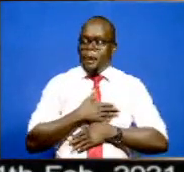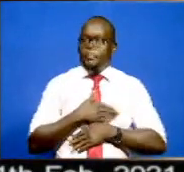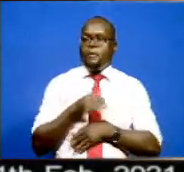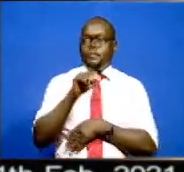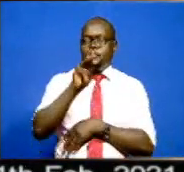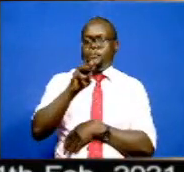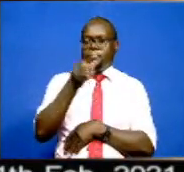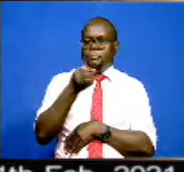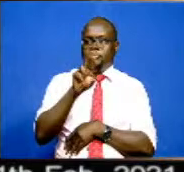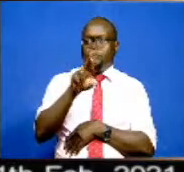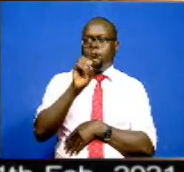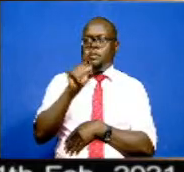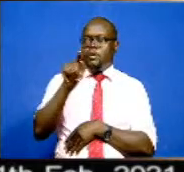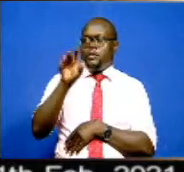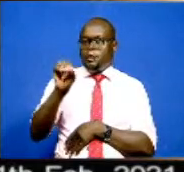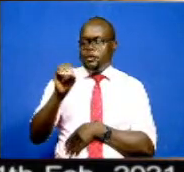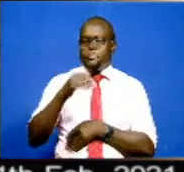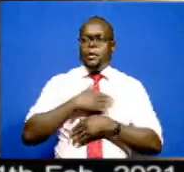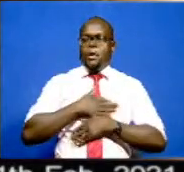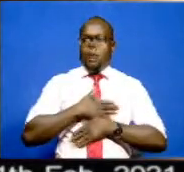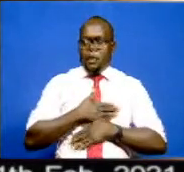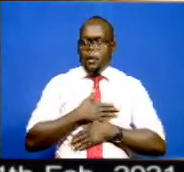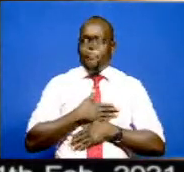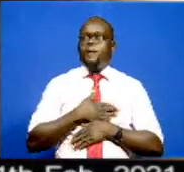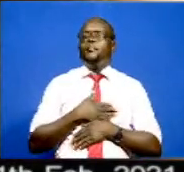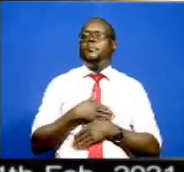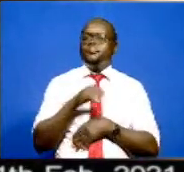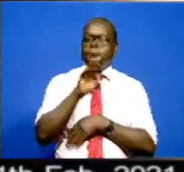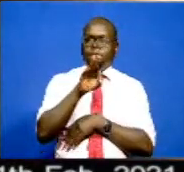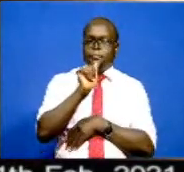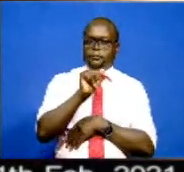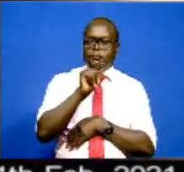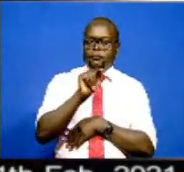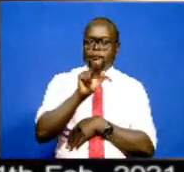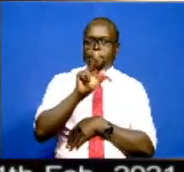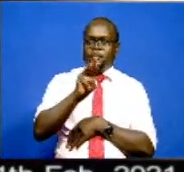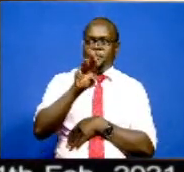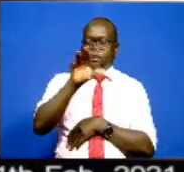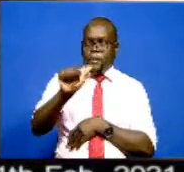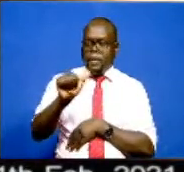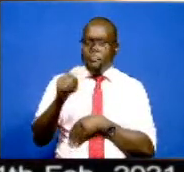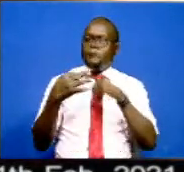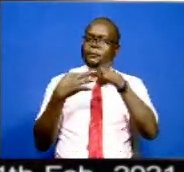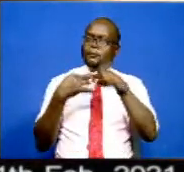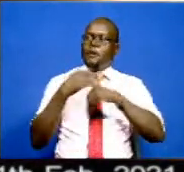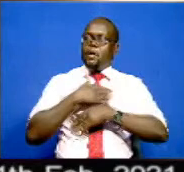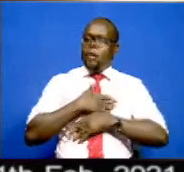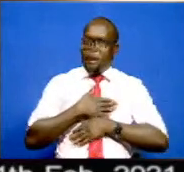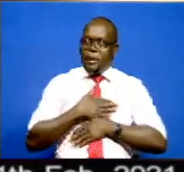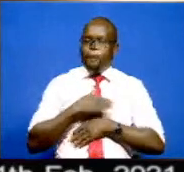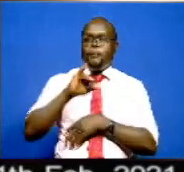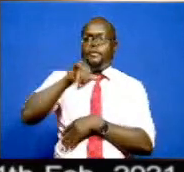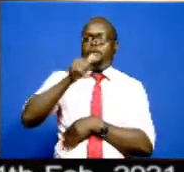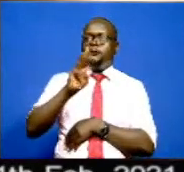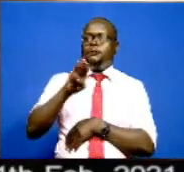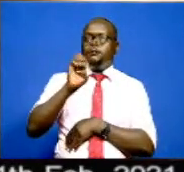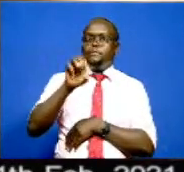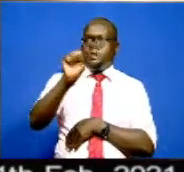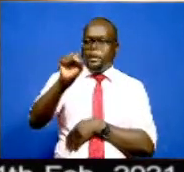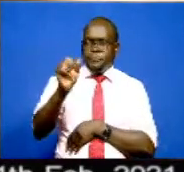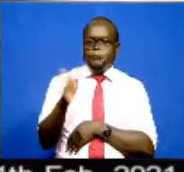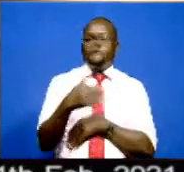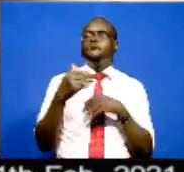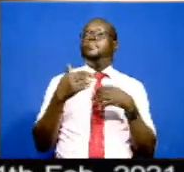Moroto Shumel, MP. The Honorable Fatuma Gedi Ali, MP. The Honorable James Gishoki Mugambi, MP.